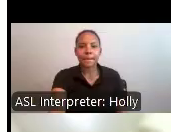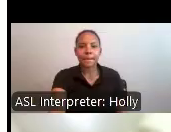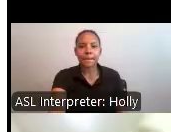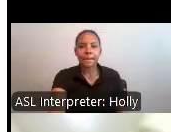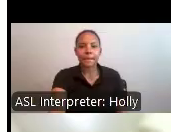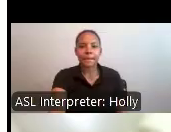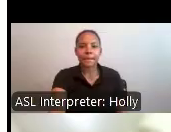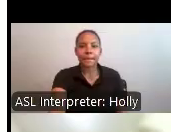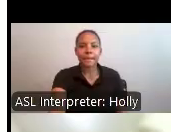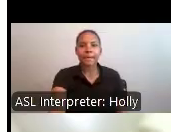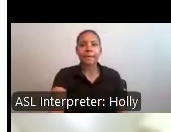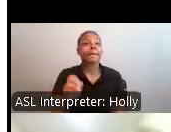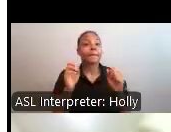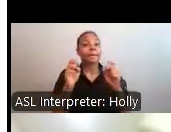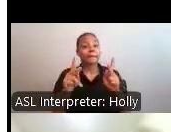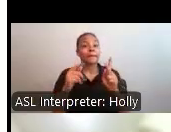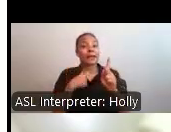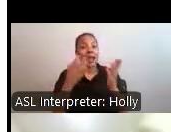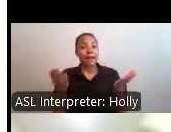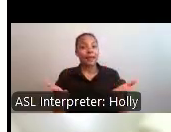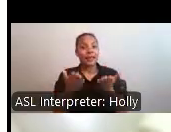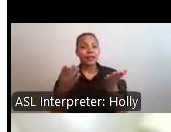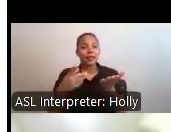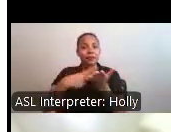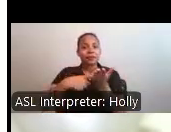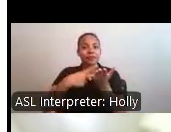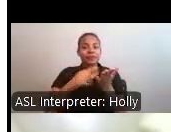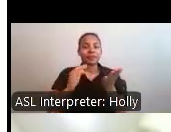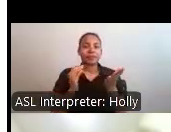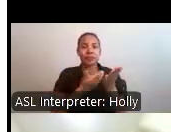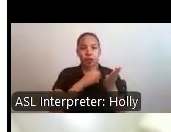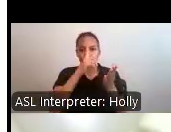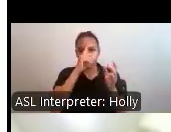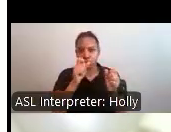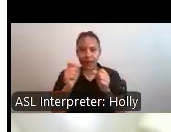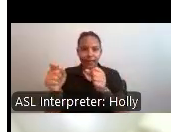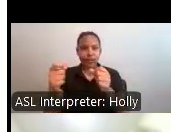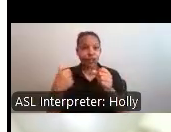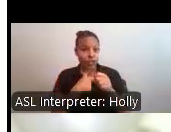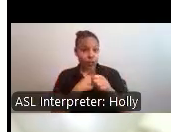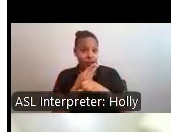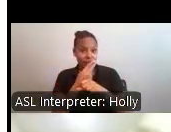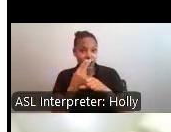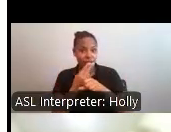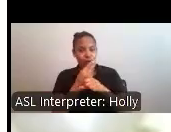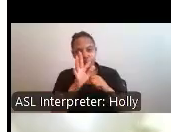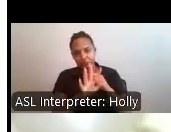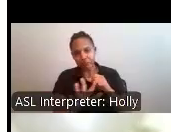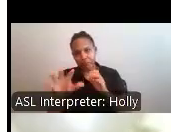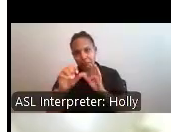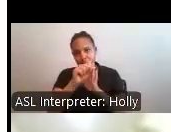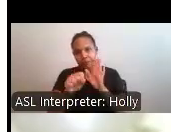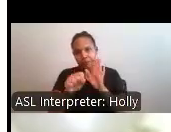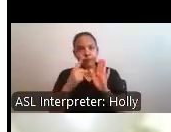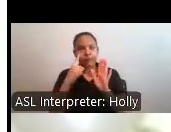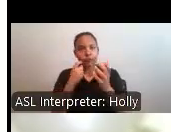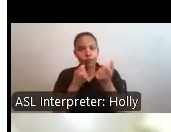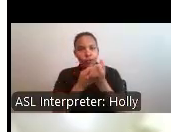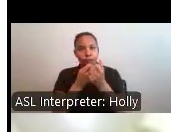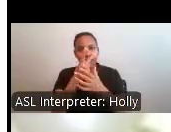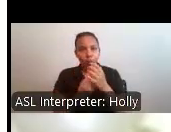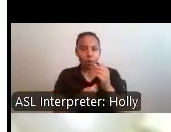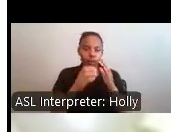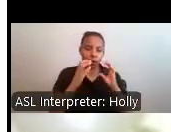All right, so I'm here to talk a little bit about our strategies that we've been using across the state to support both customers